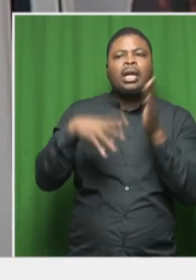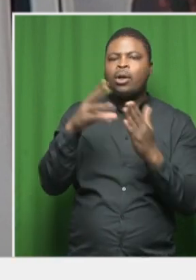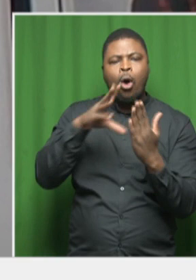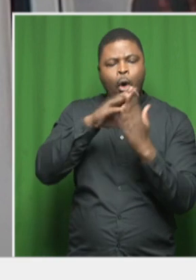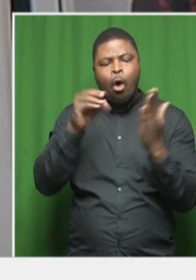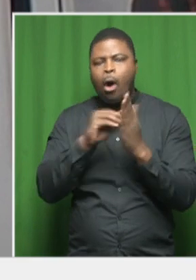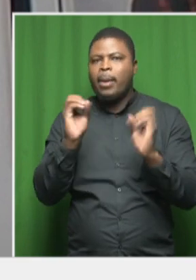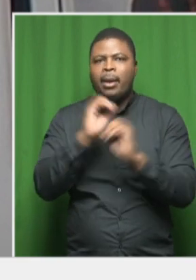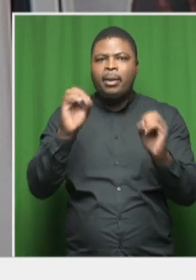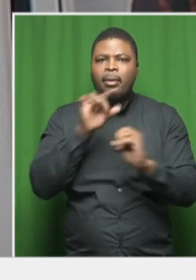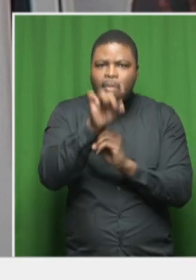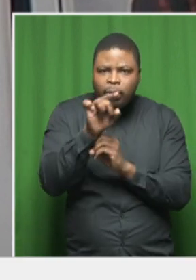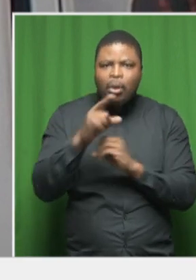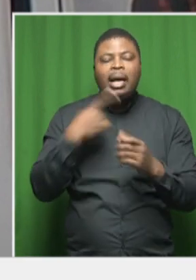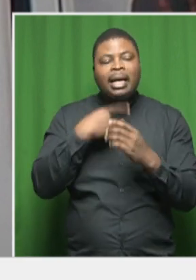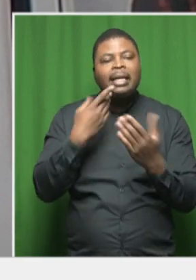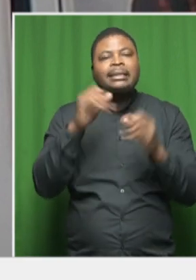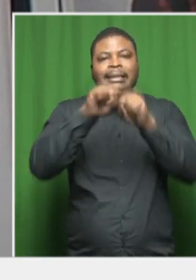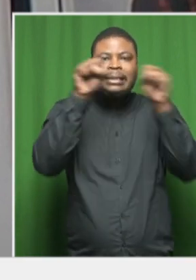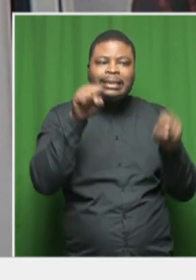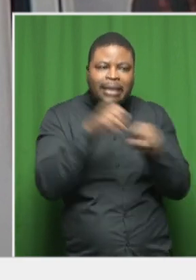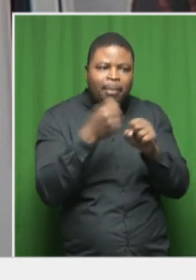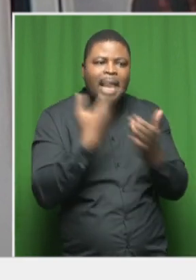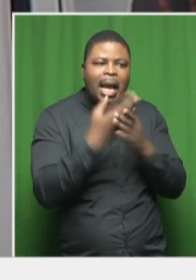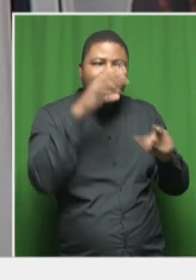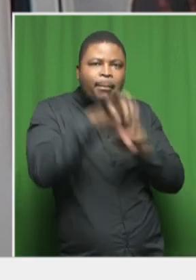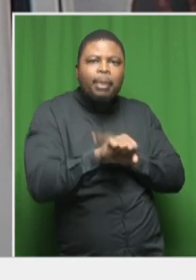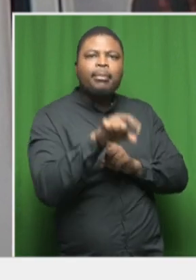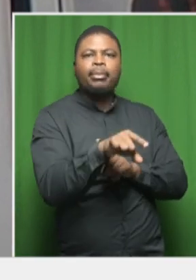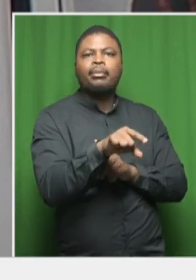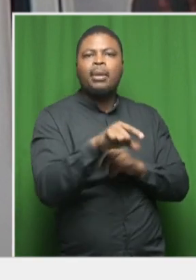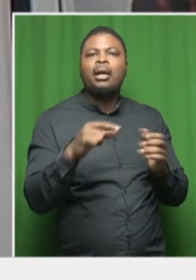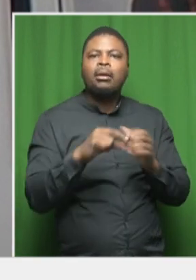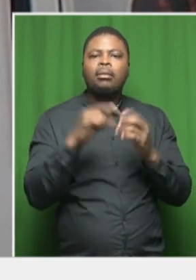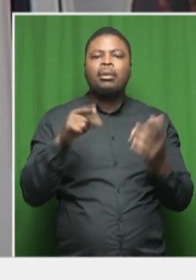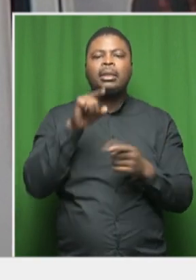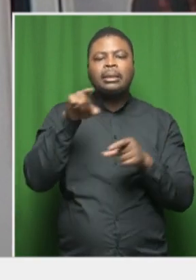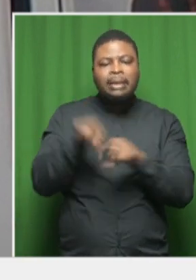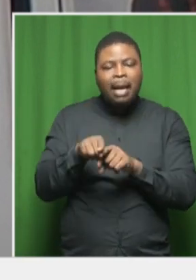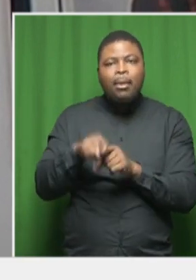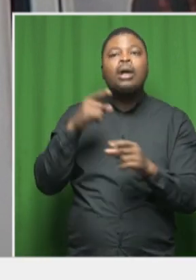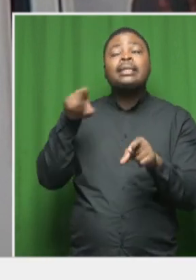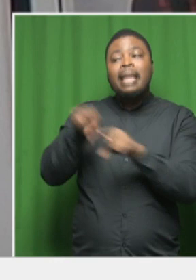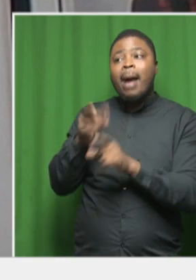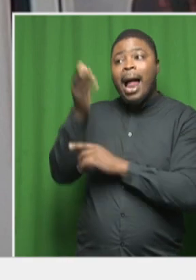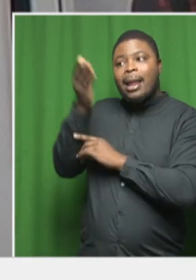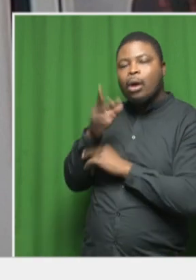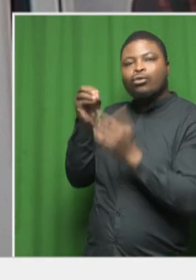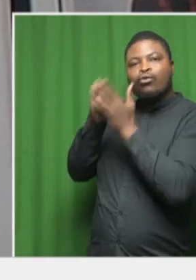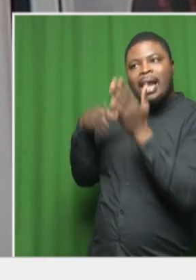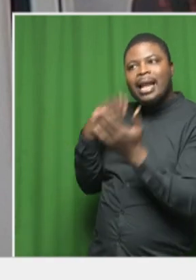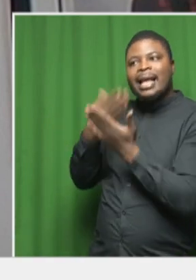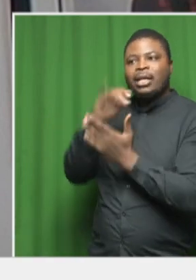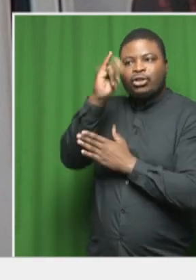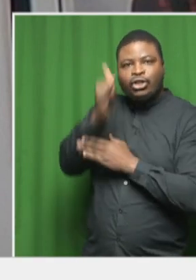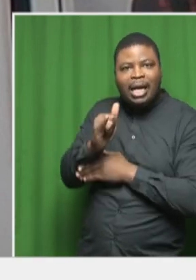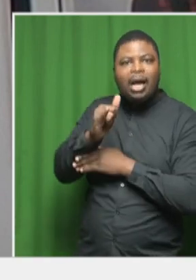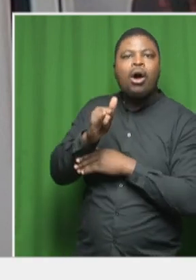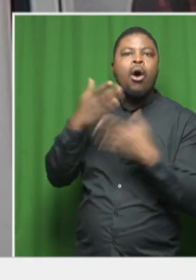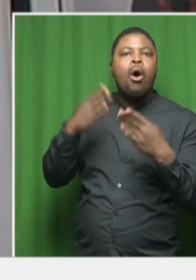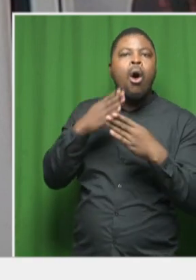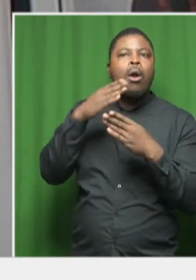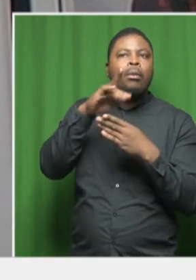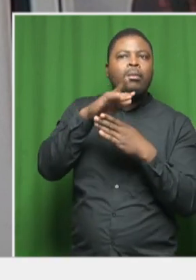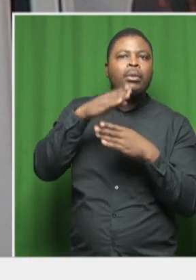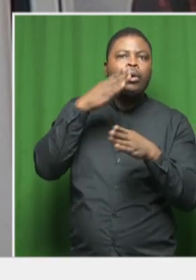this platform is that it's a platform that allows you to check your own work. So if you, for example, have an